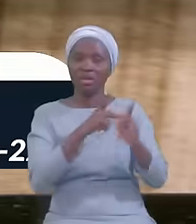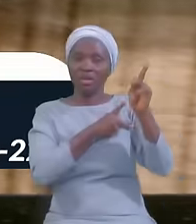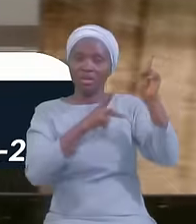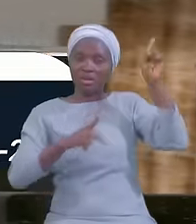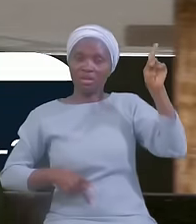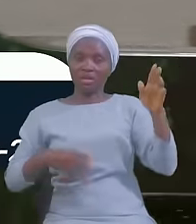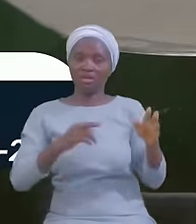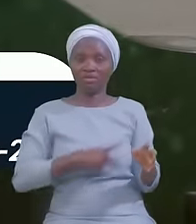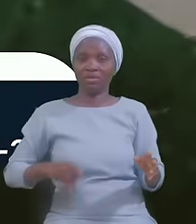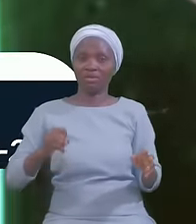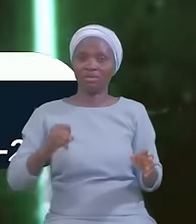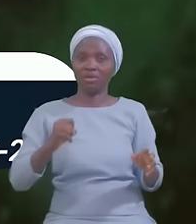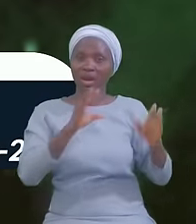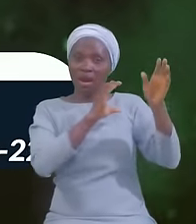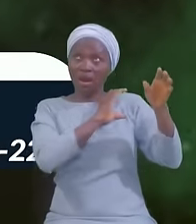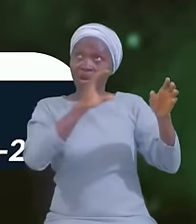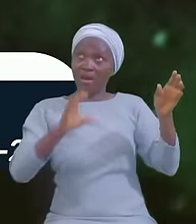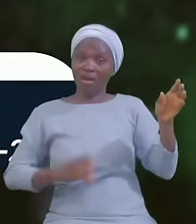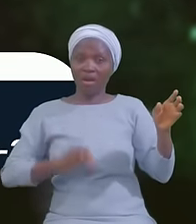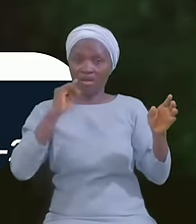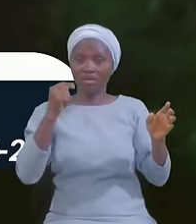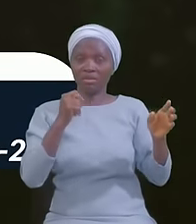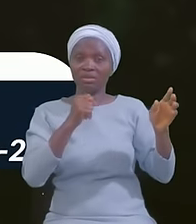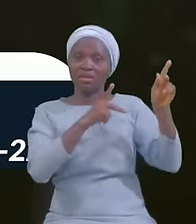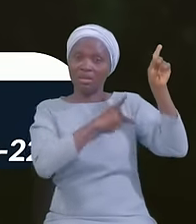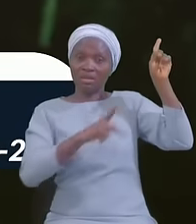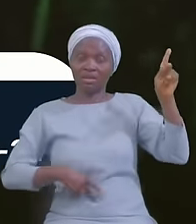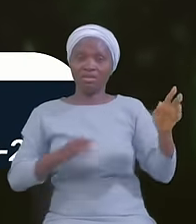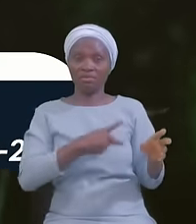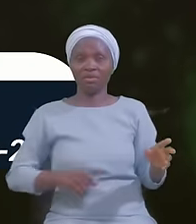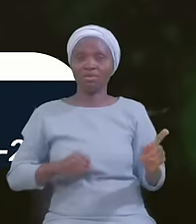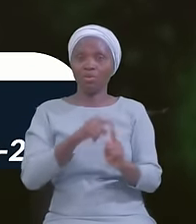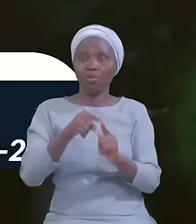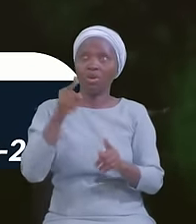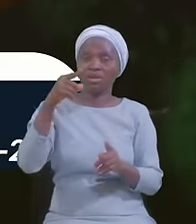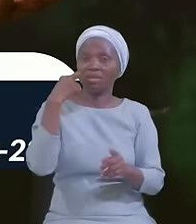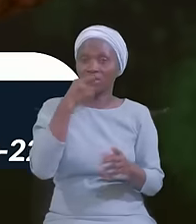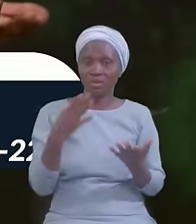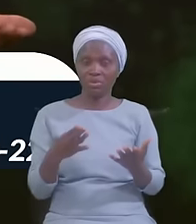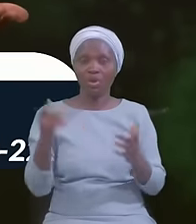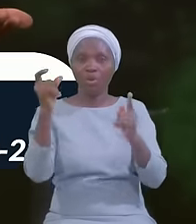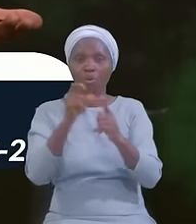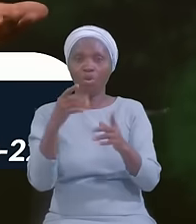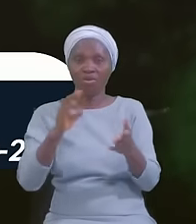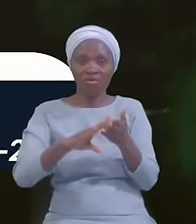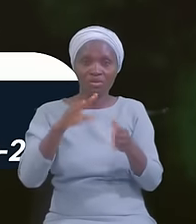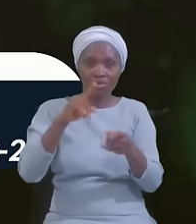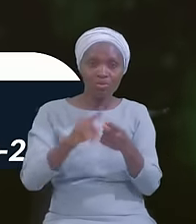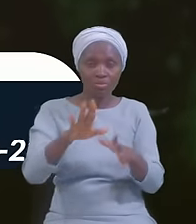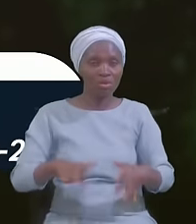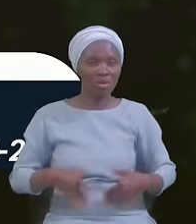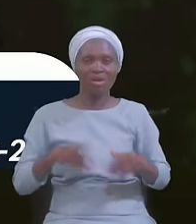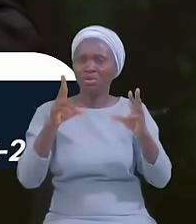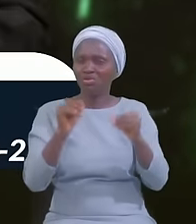kings. And when he speaks the word of forgiveness into your life, nobody can ask him, what doest